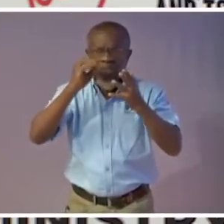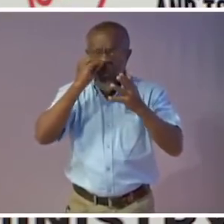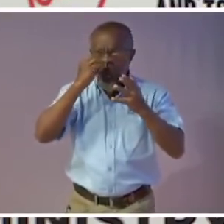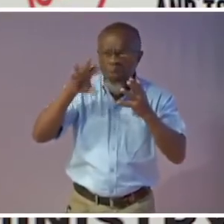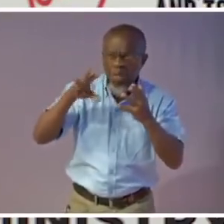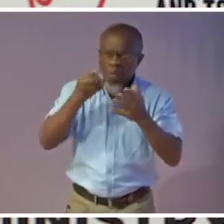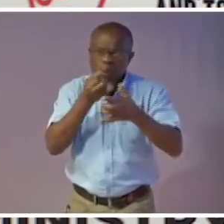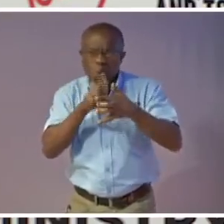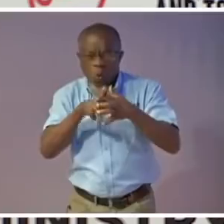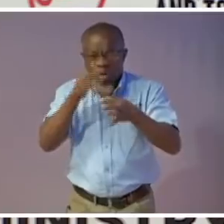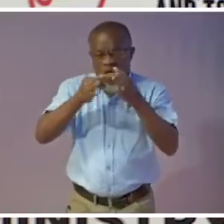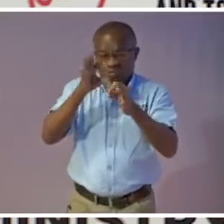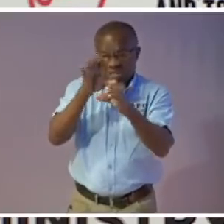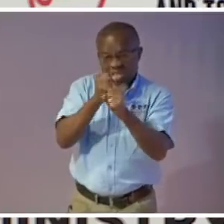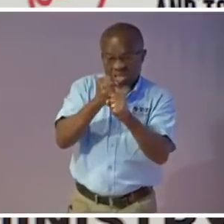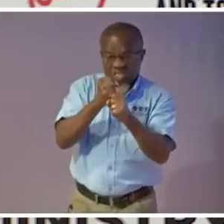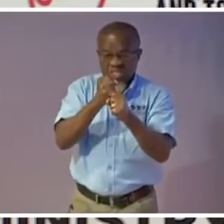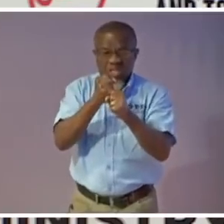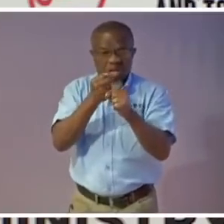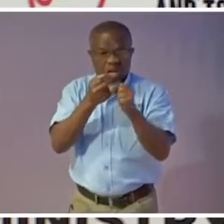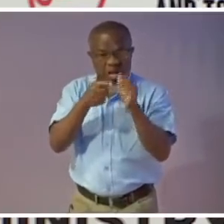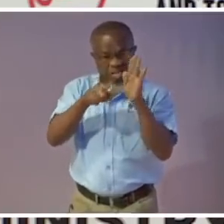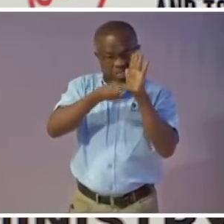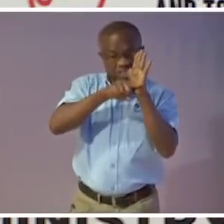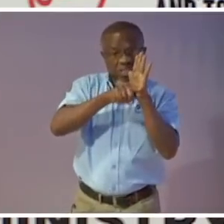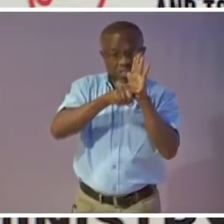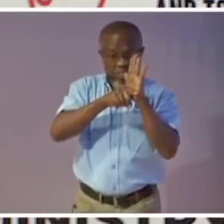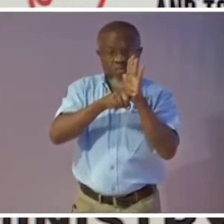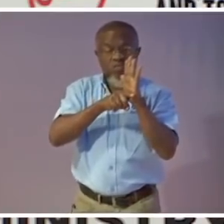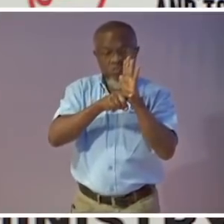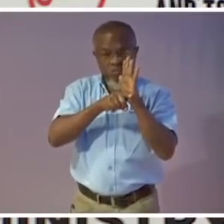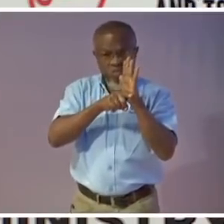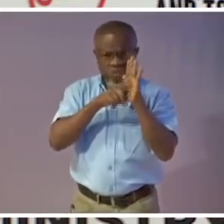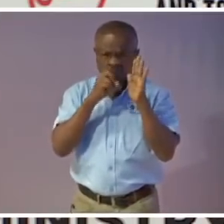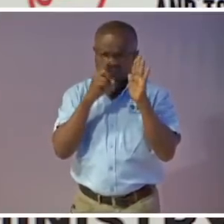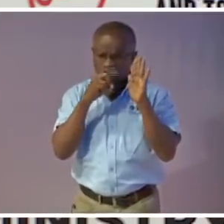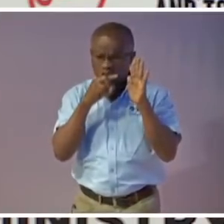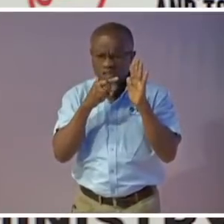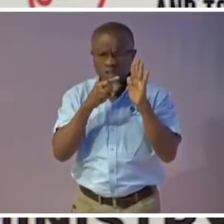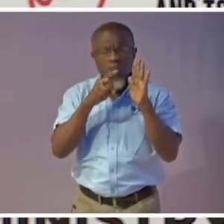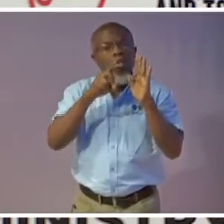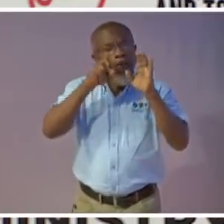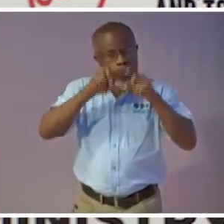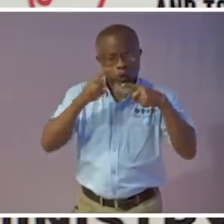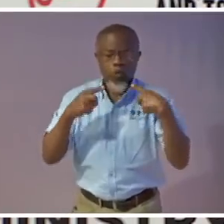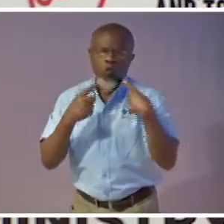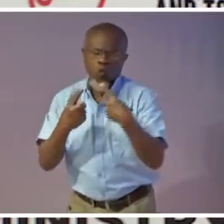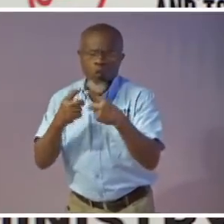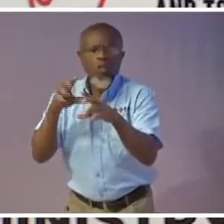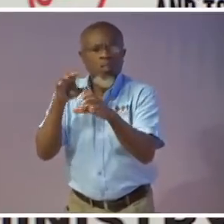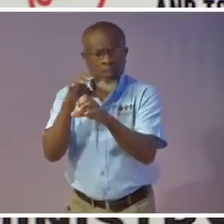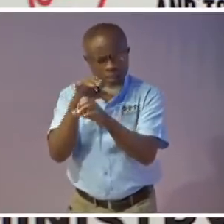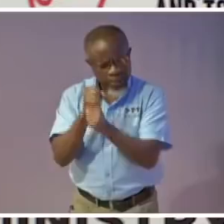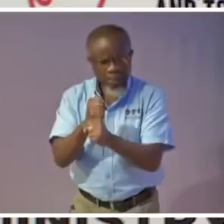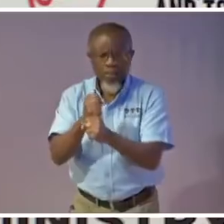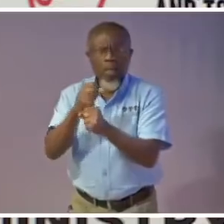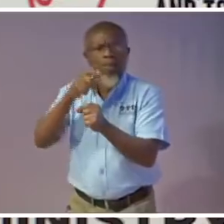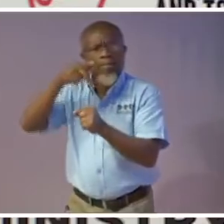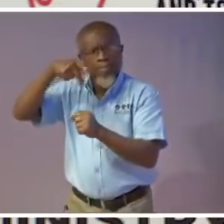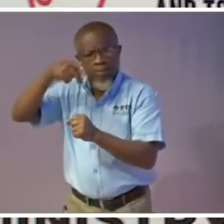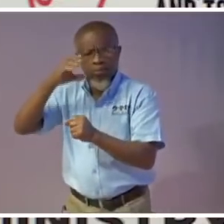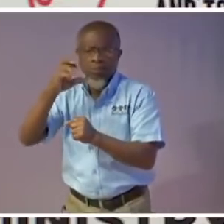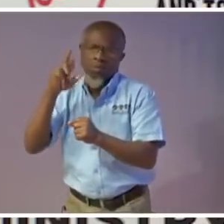get a false negative, or if you get a negative, it needs to be validated and backed up with a PCR test. That is one of